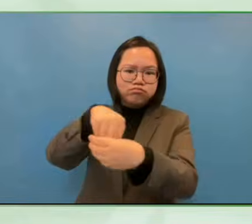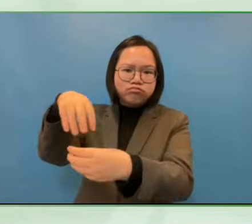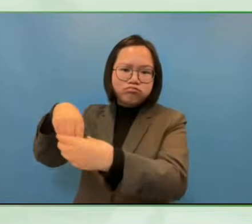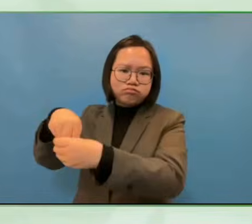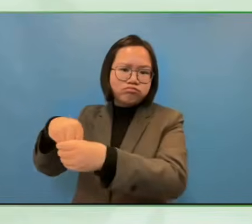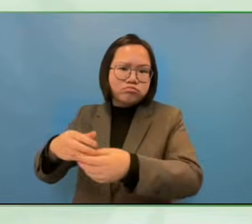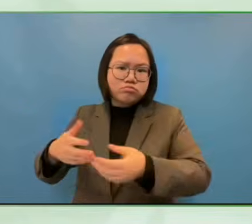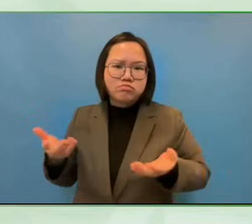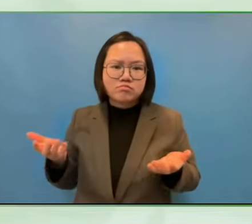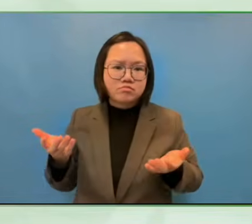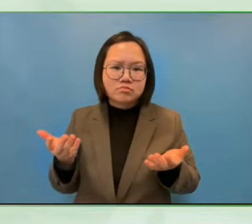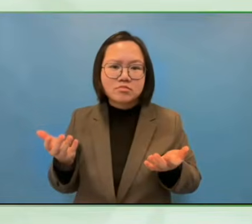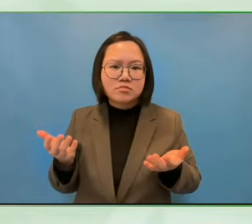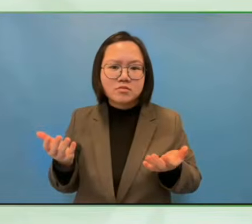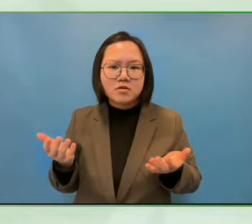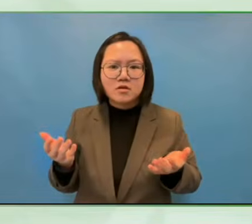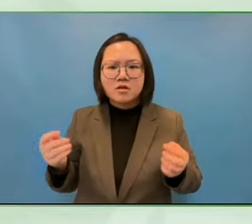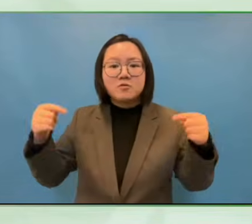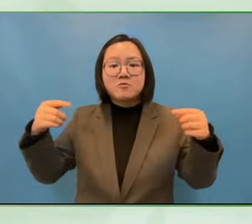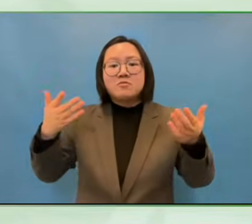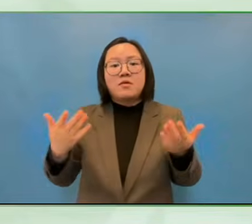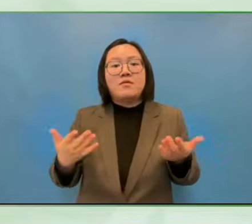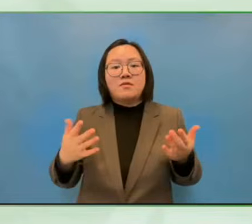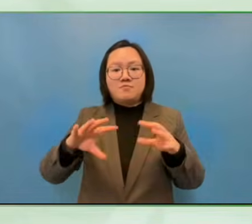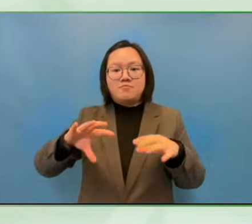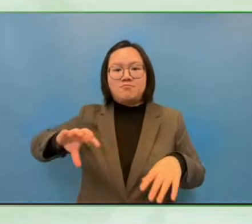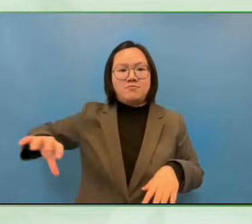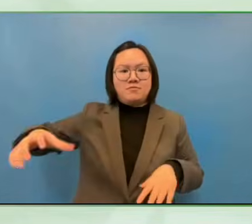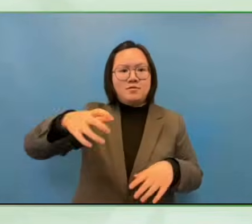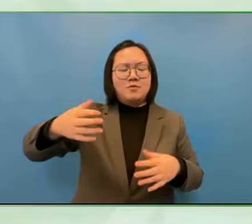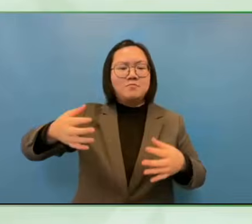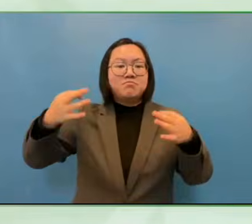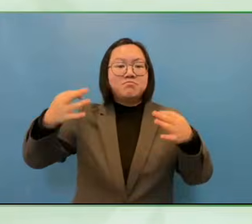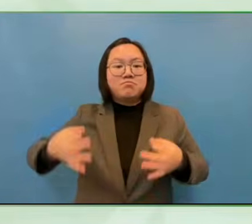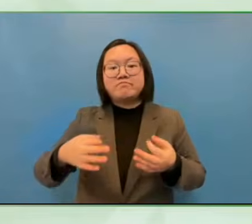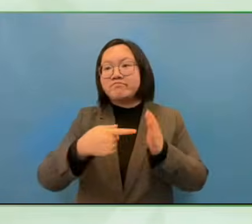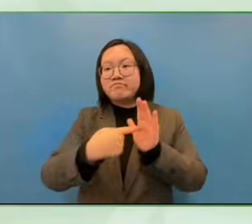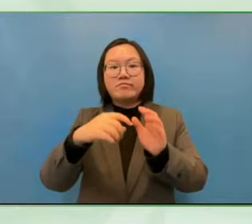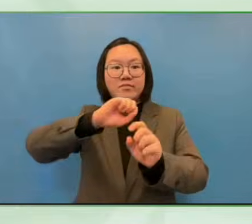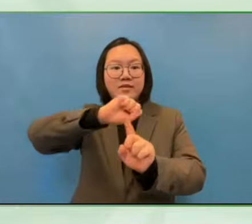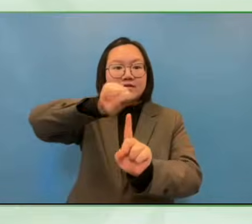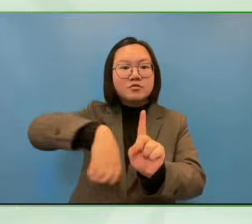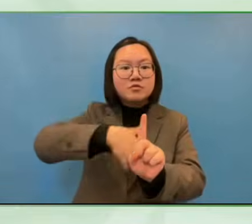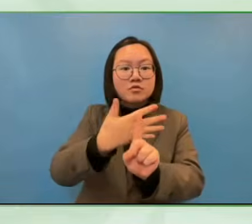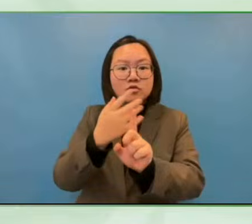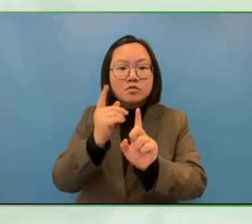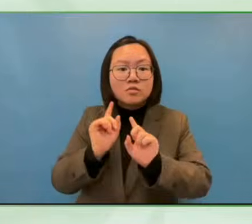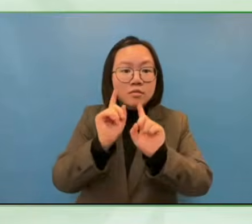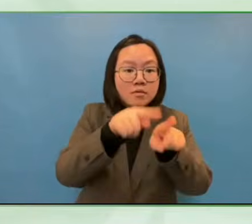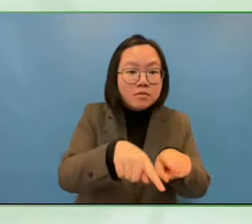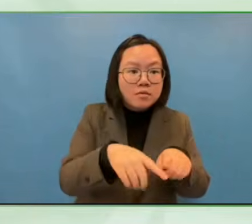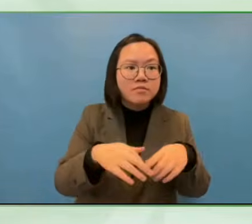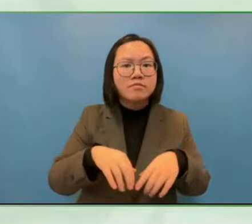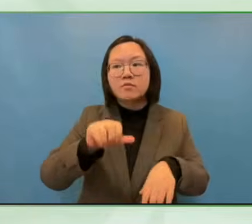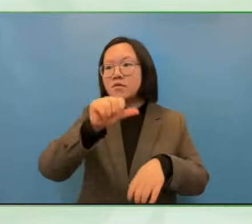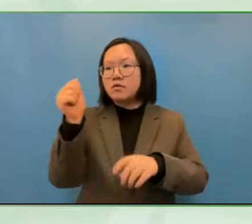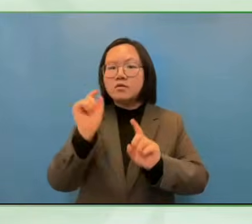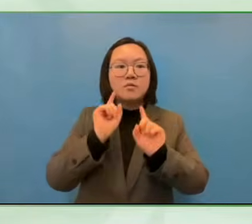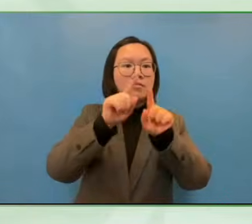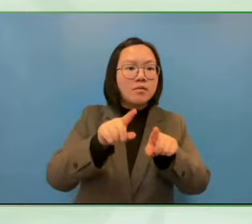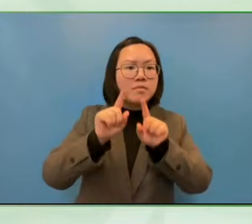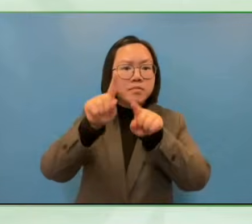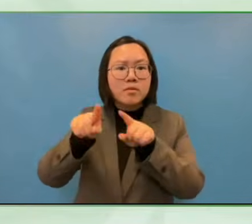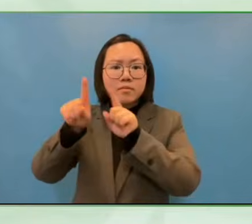at nationally determined contributions, SDG responses, and other implementing